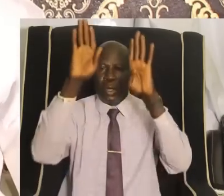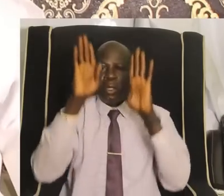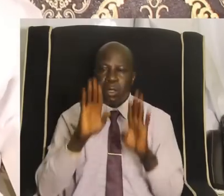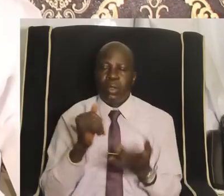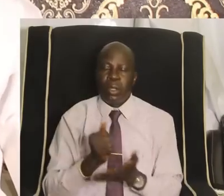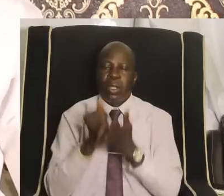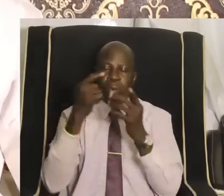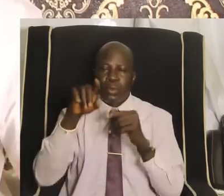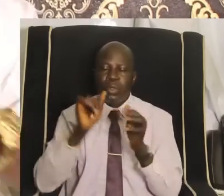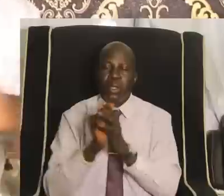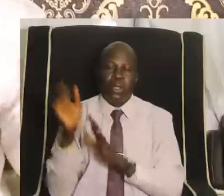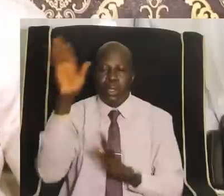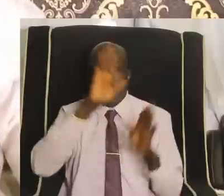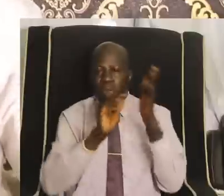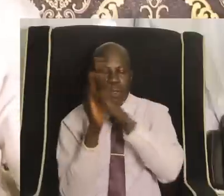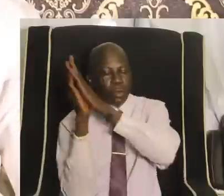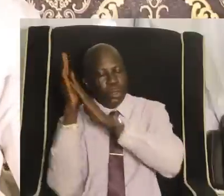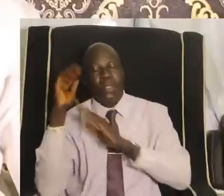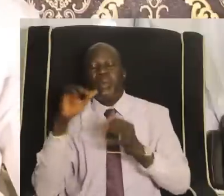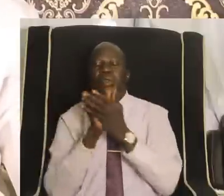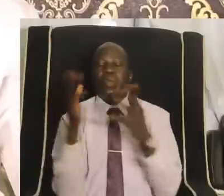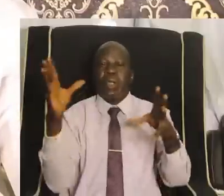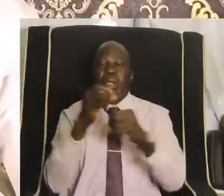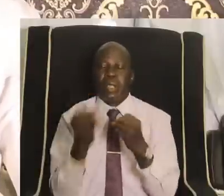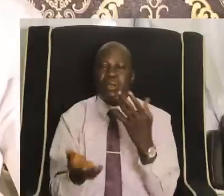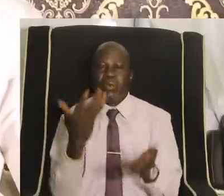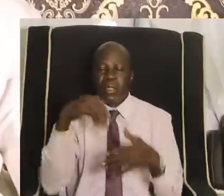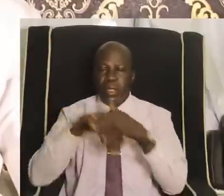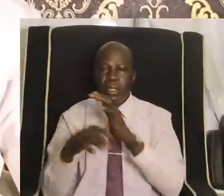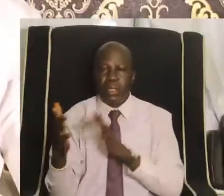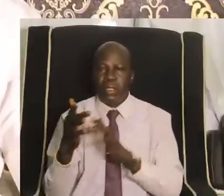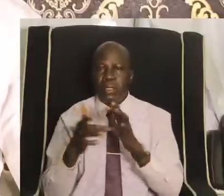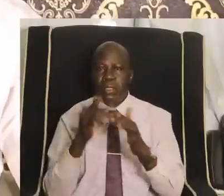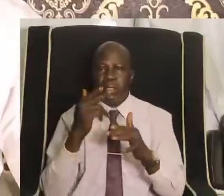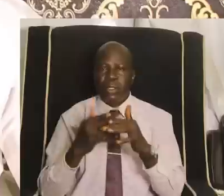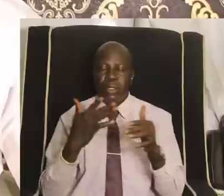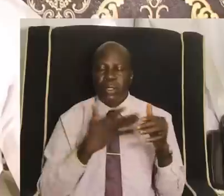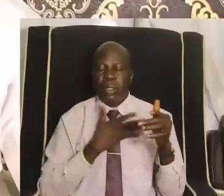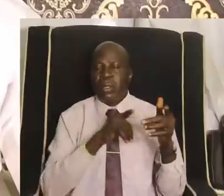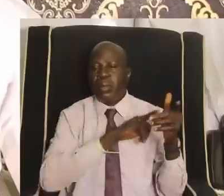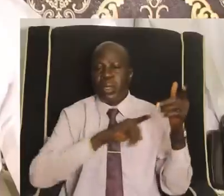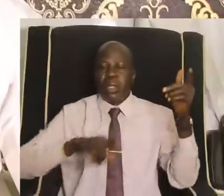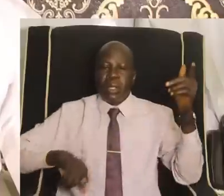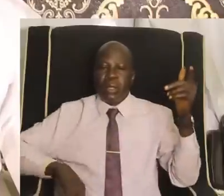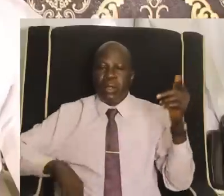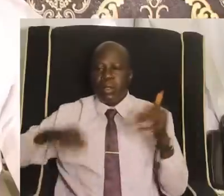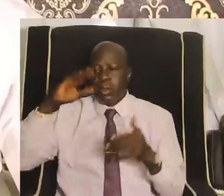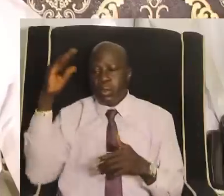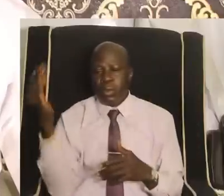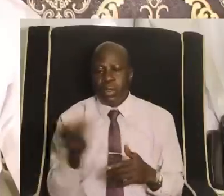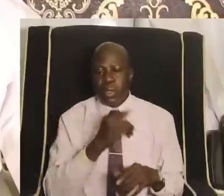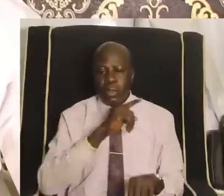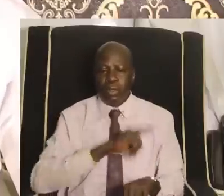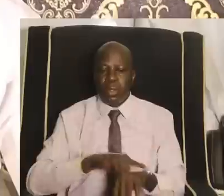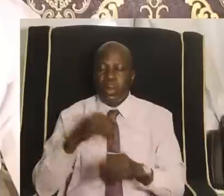we o ko ju ala verse of 19 ko gbina be ko cut fire jesus oluwa wa in jesus name alone tabo si abala ala